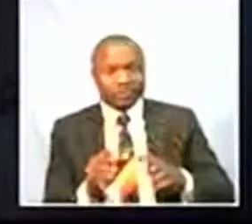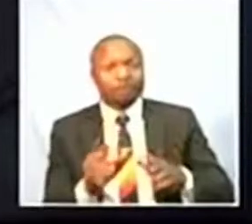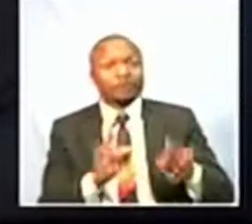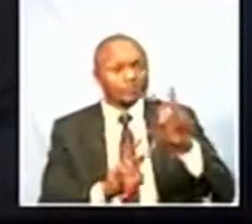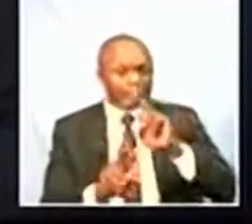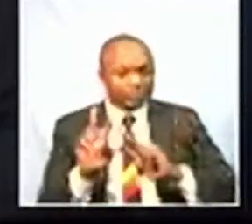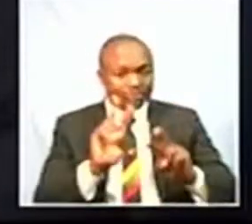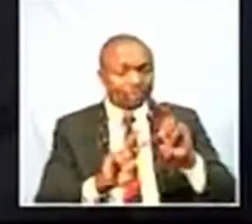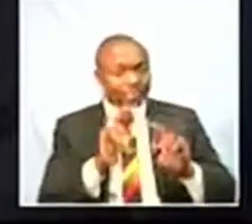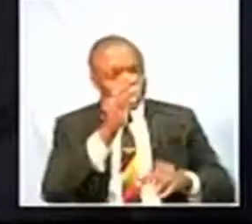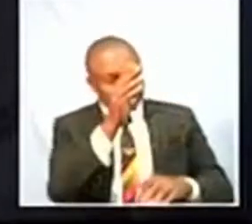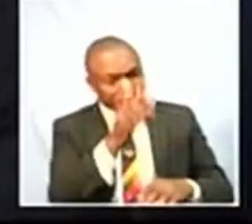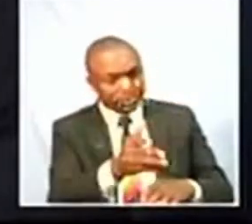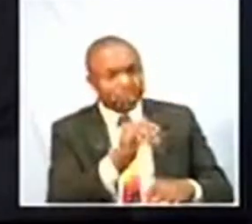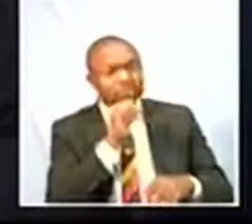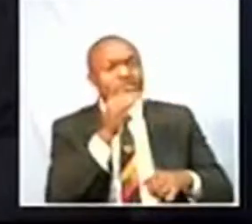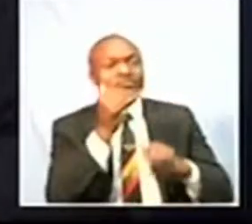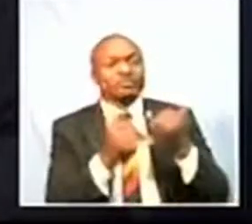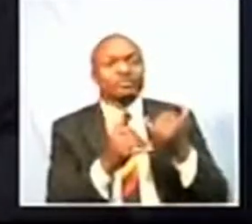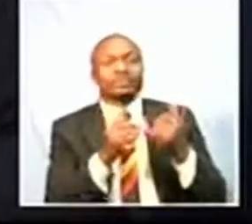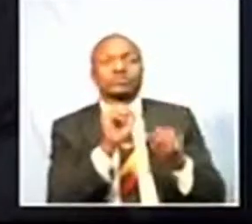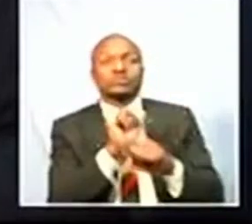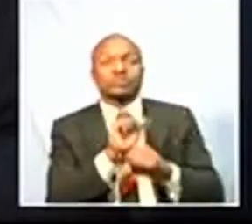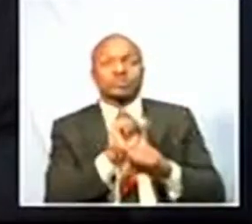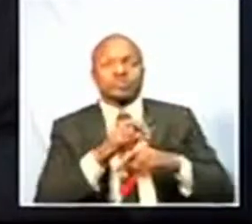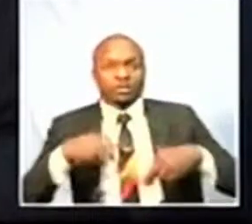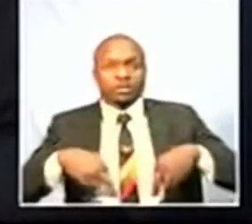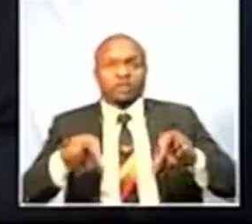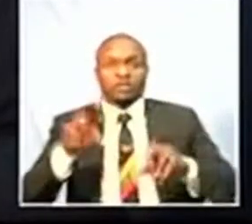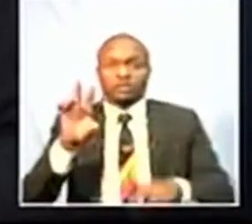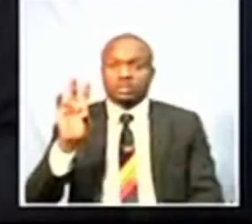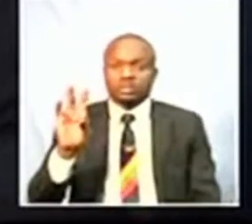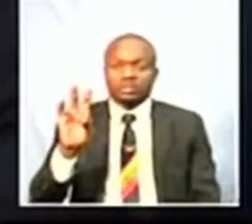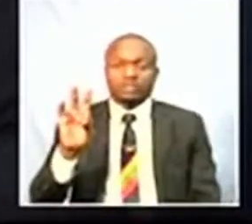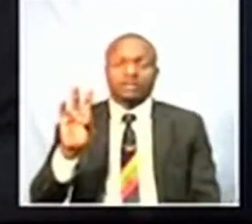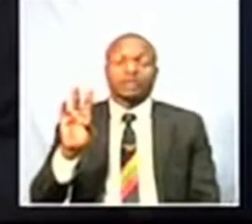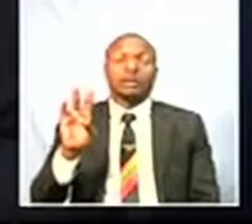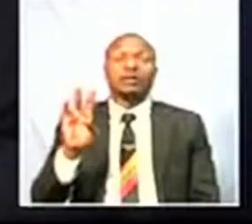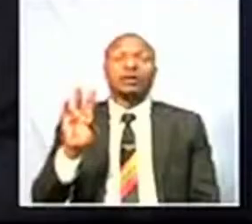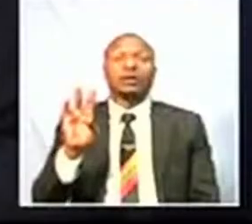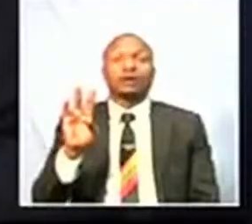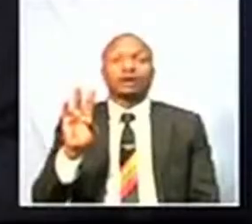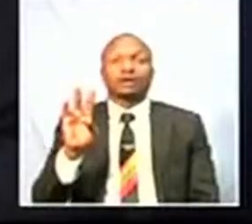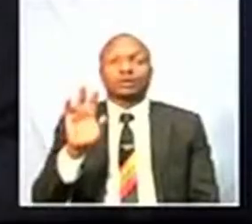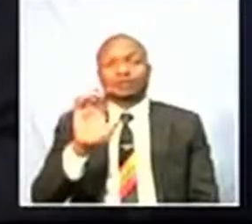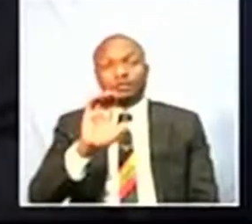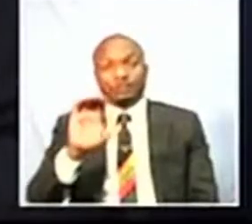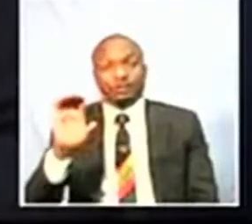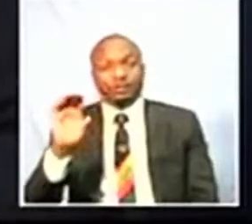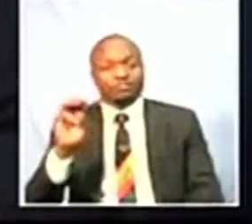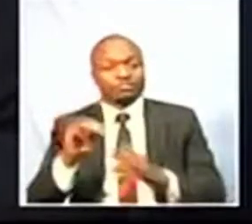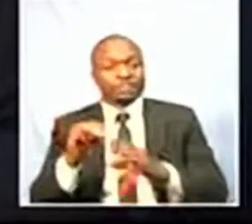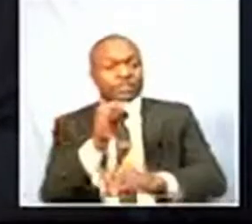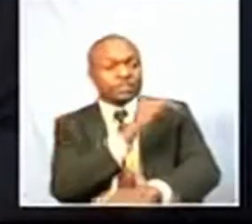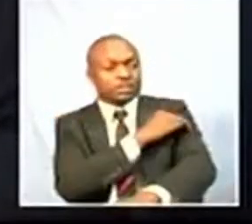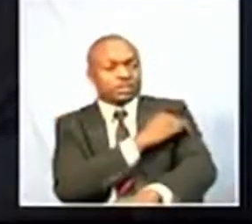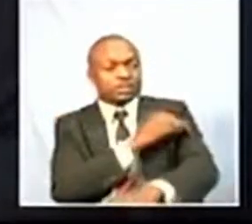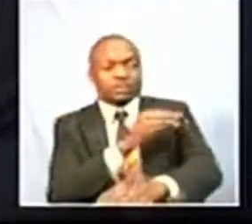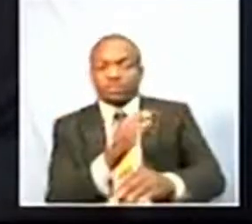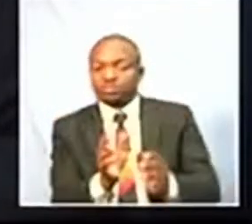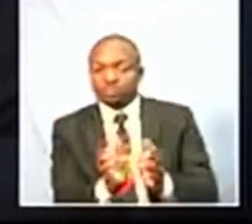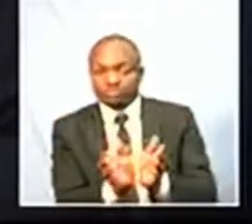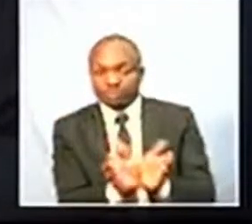outstanding works on that particular road. 700 meters of road was not graded,